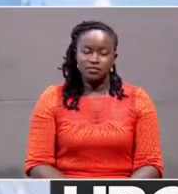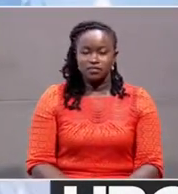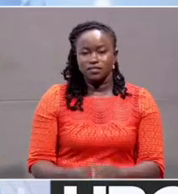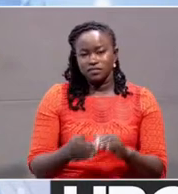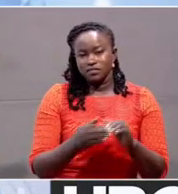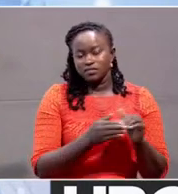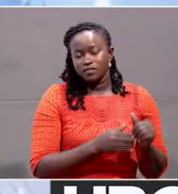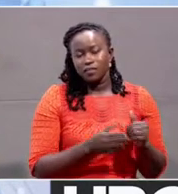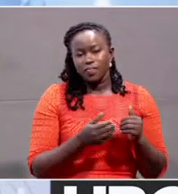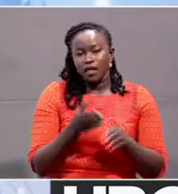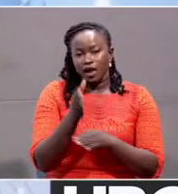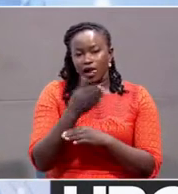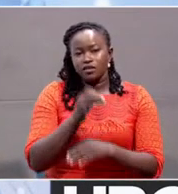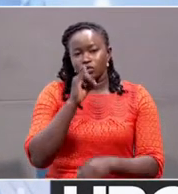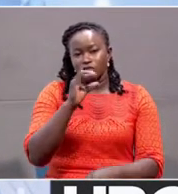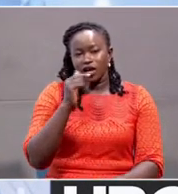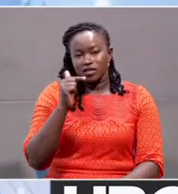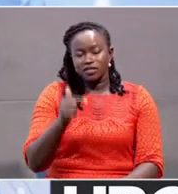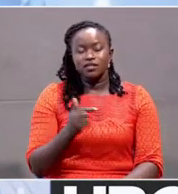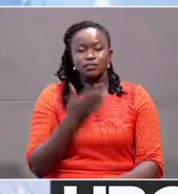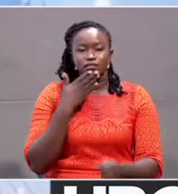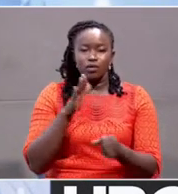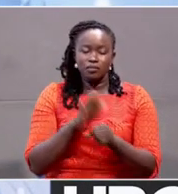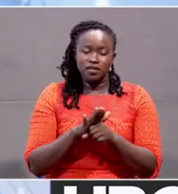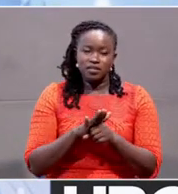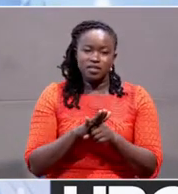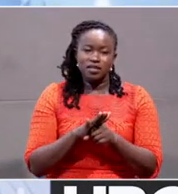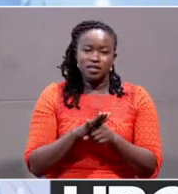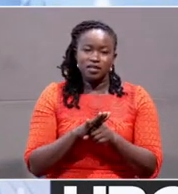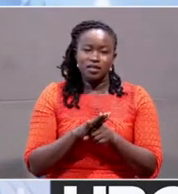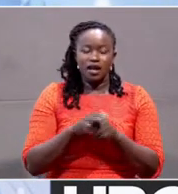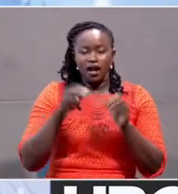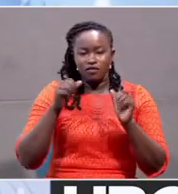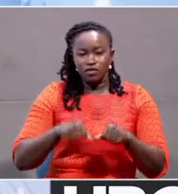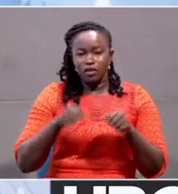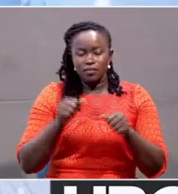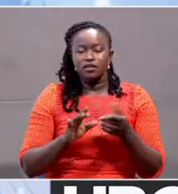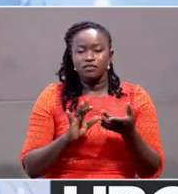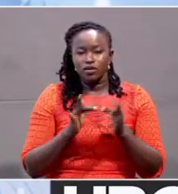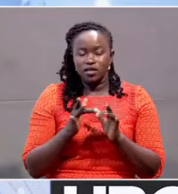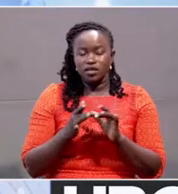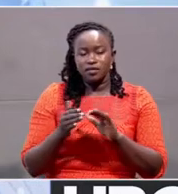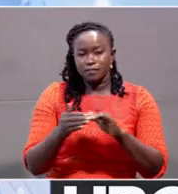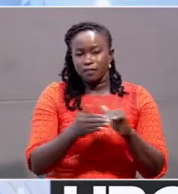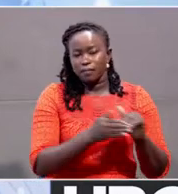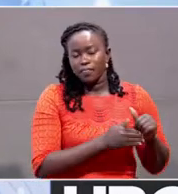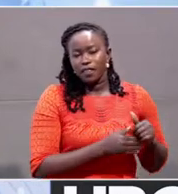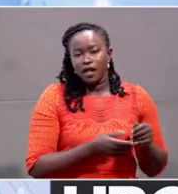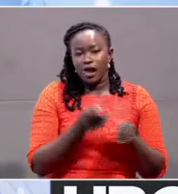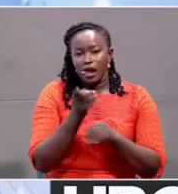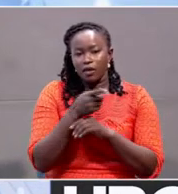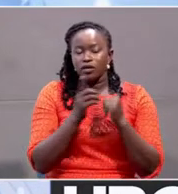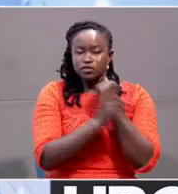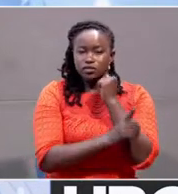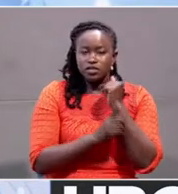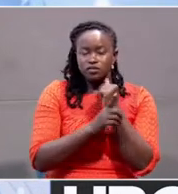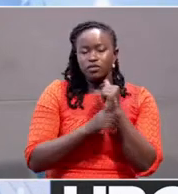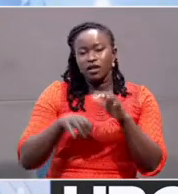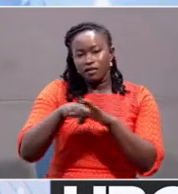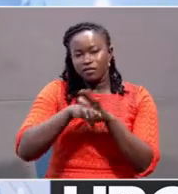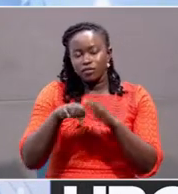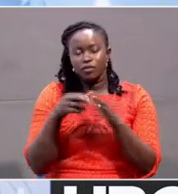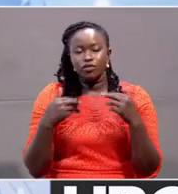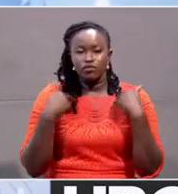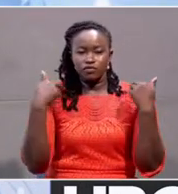There you have it, the Ministry of ICT promising affordability of internet. Moving on from that, the Wakiso District Environment Officer